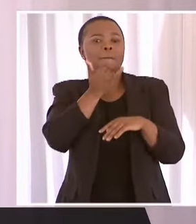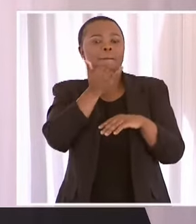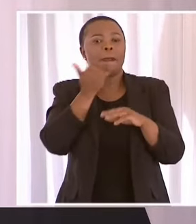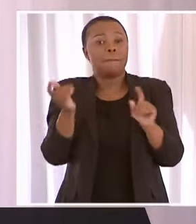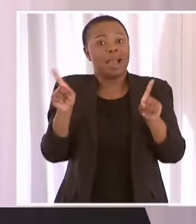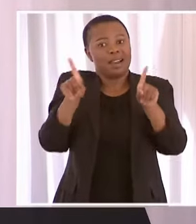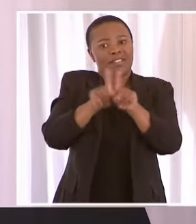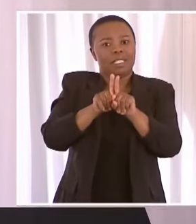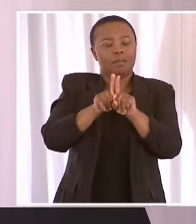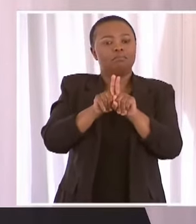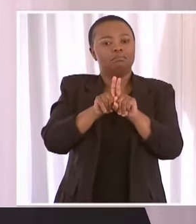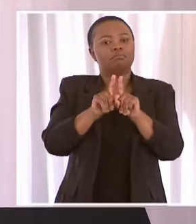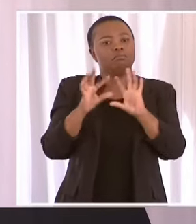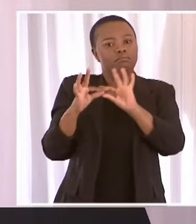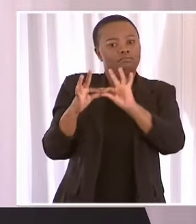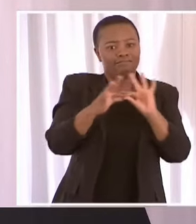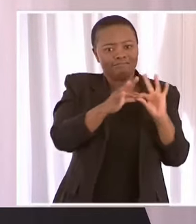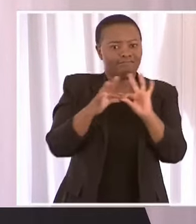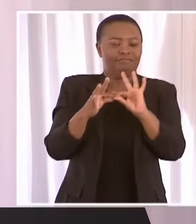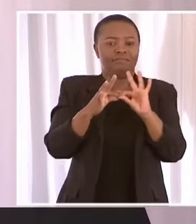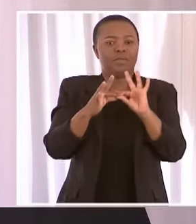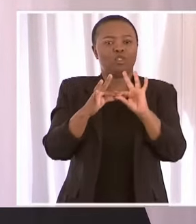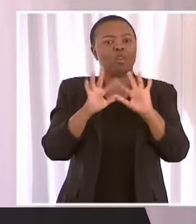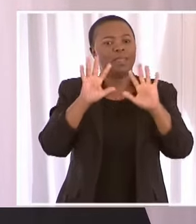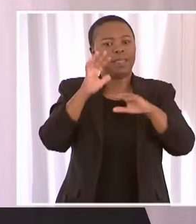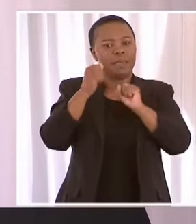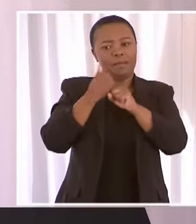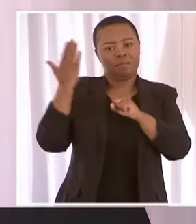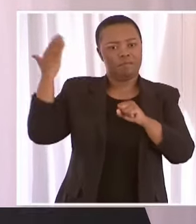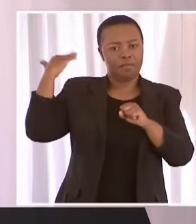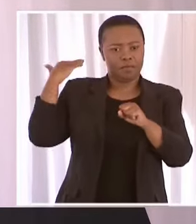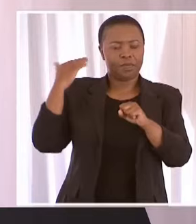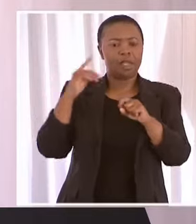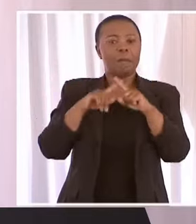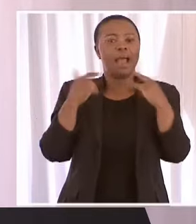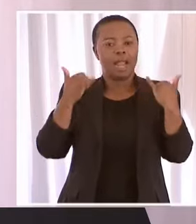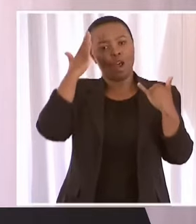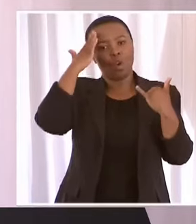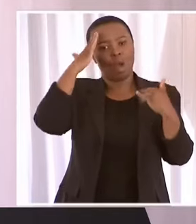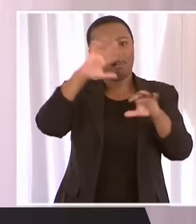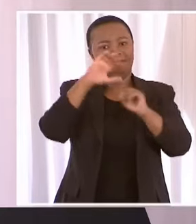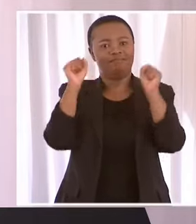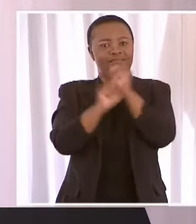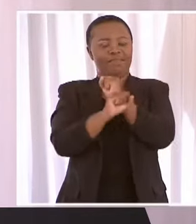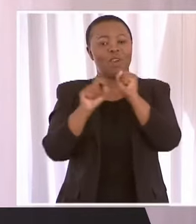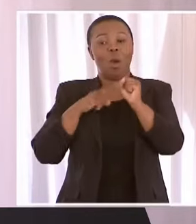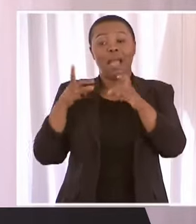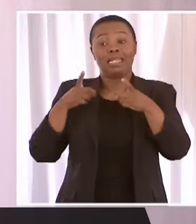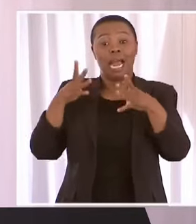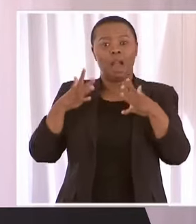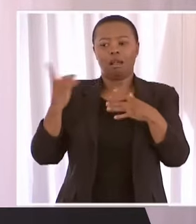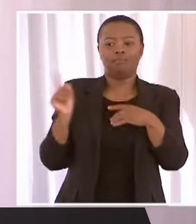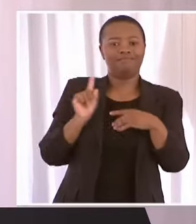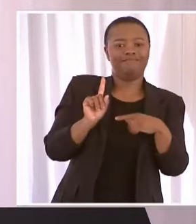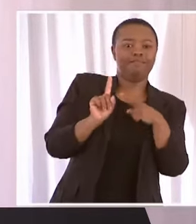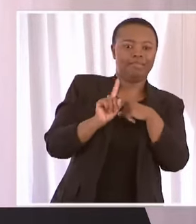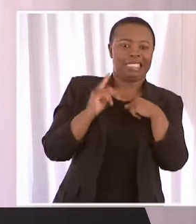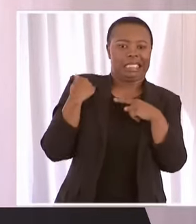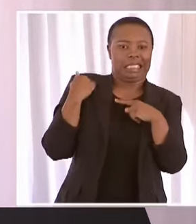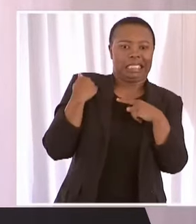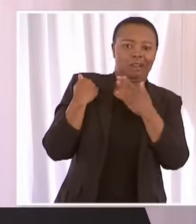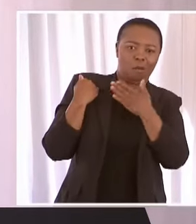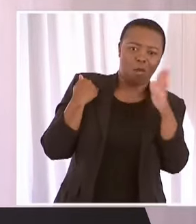filled his life in these last decades. I know it's time to conclude before Director of Ceremonies number two comes and pulls me